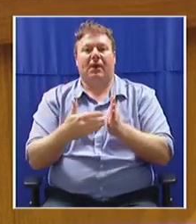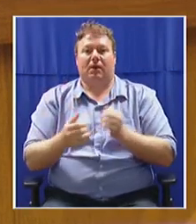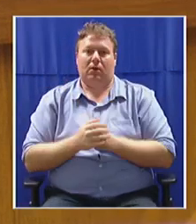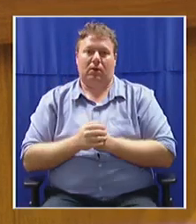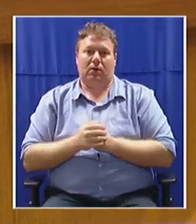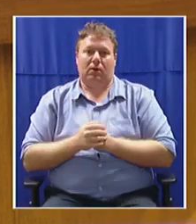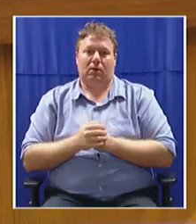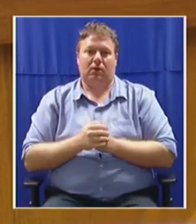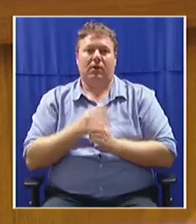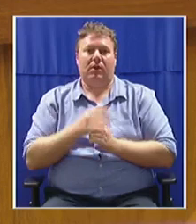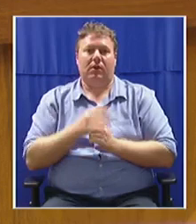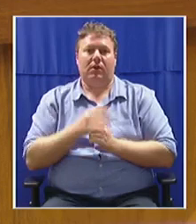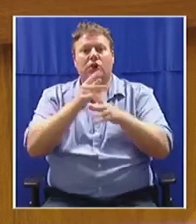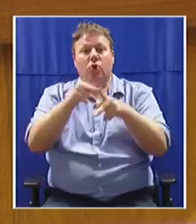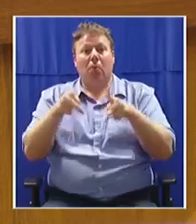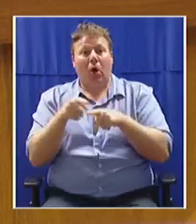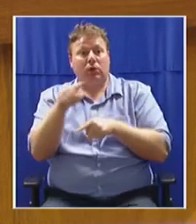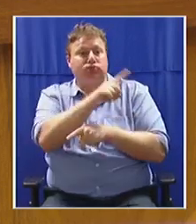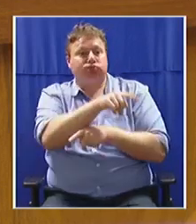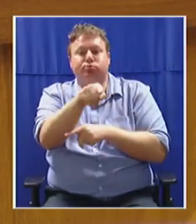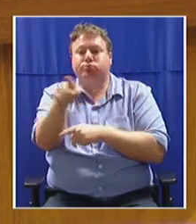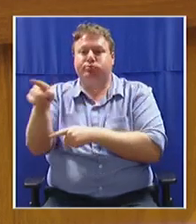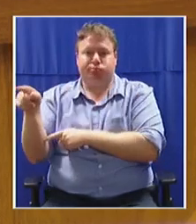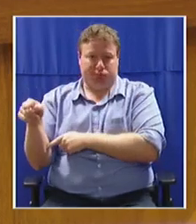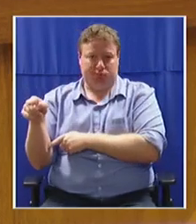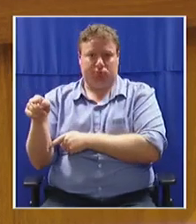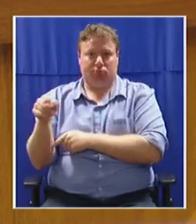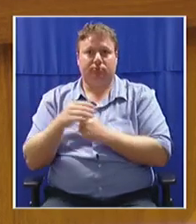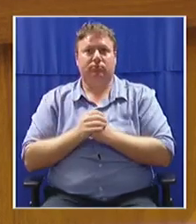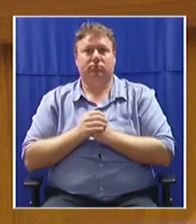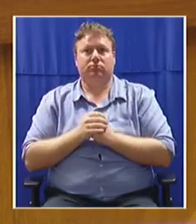These industrial parks are in Buchabelo,